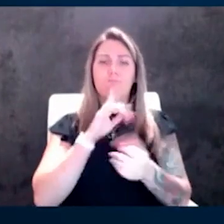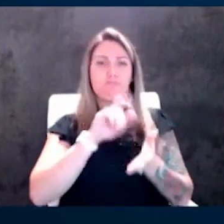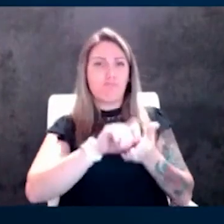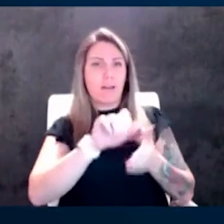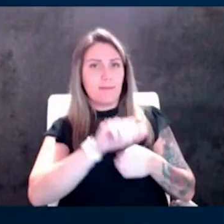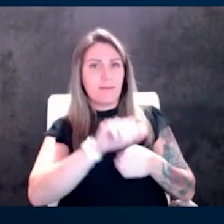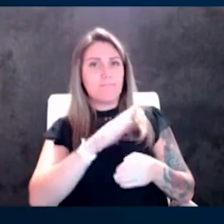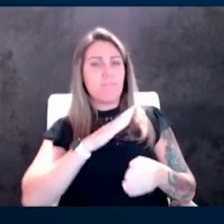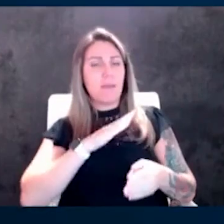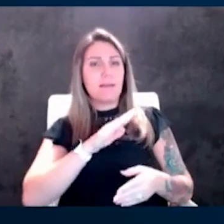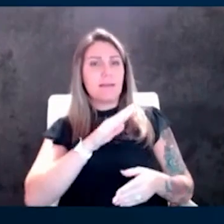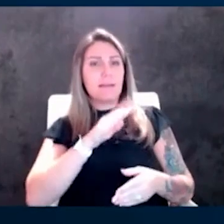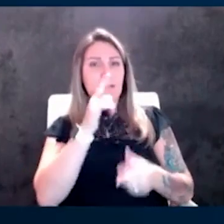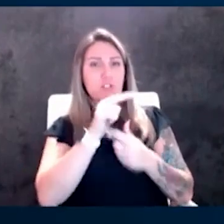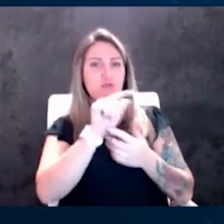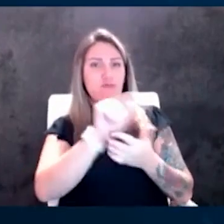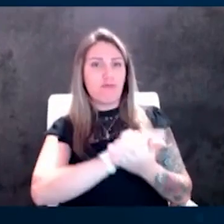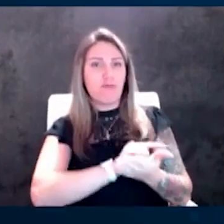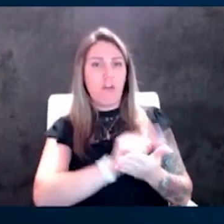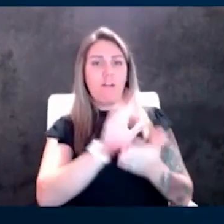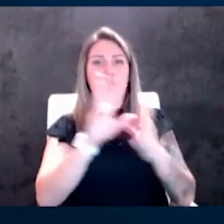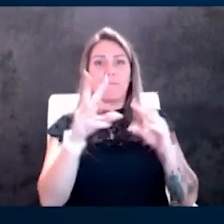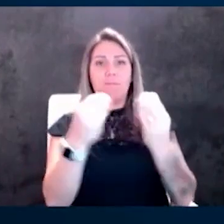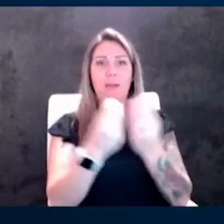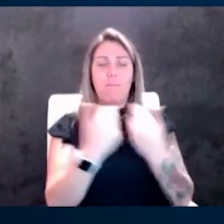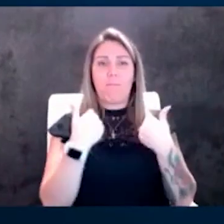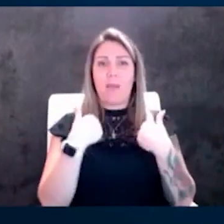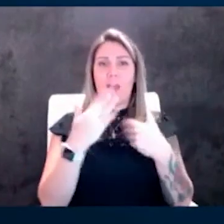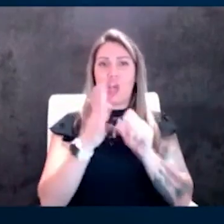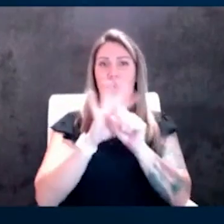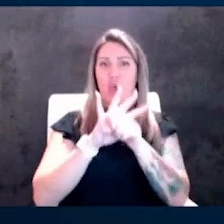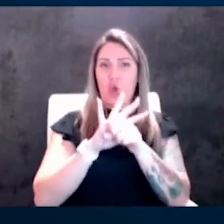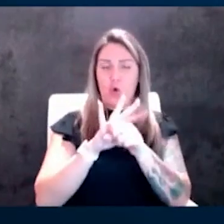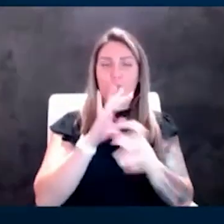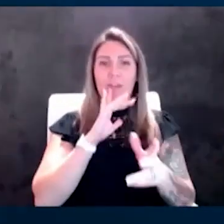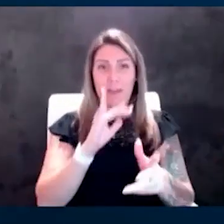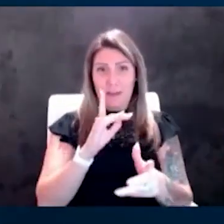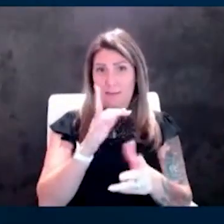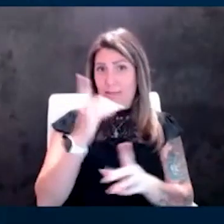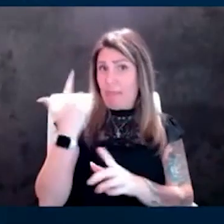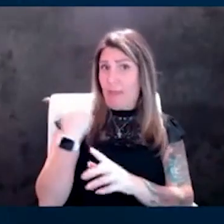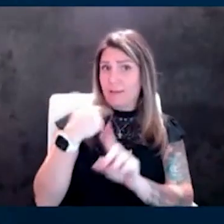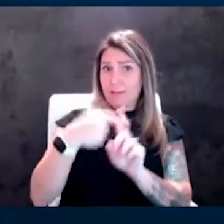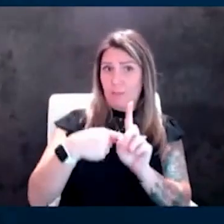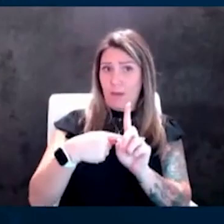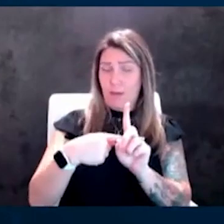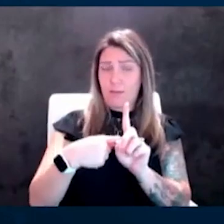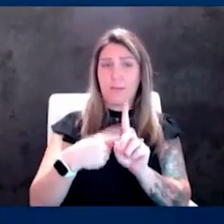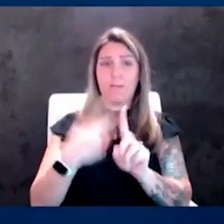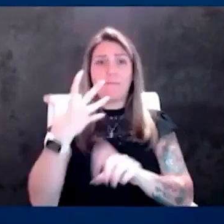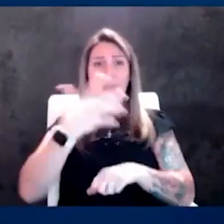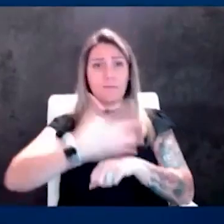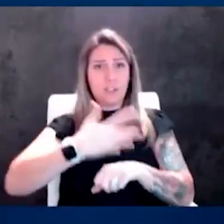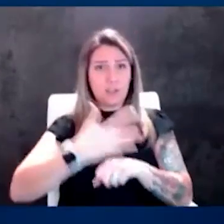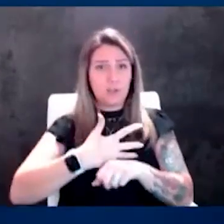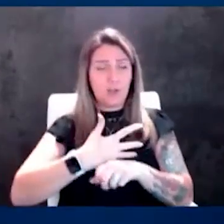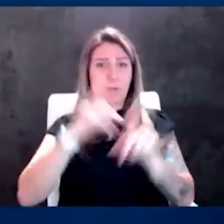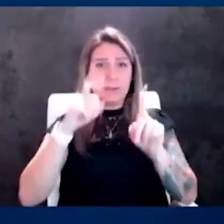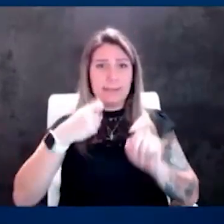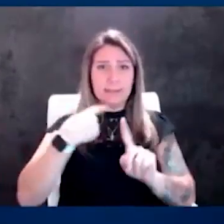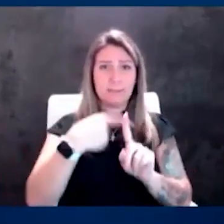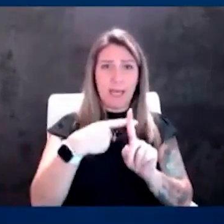COVID last month, except her husband. 5 days ago, he tested positive from a different source, got infected somewhere